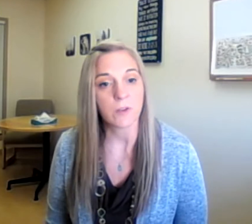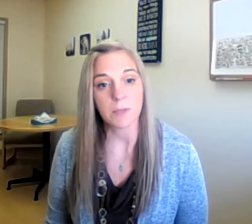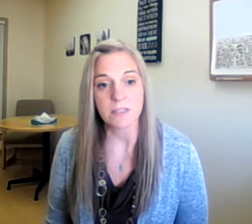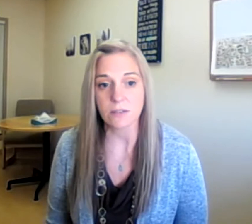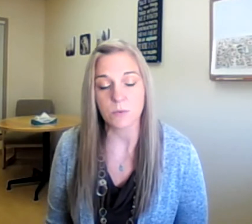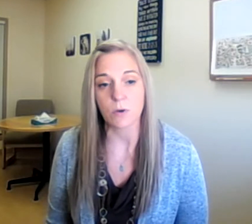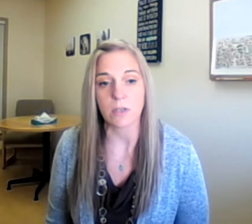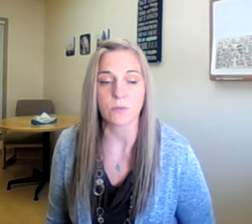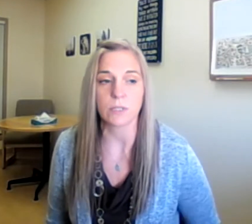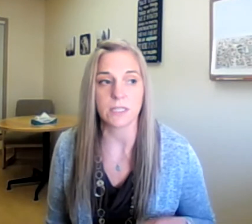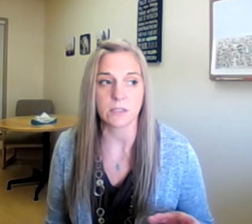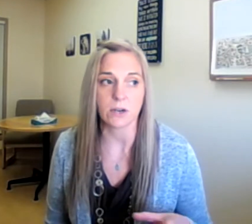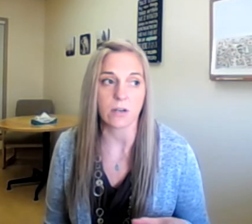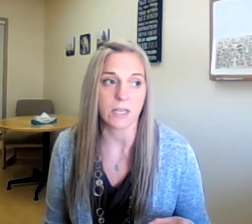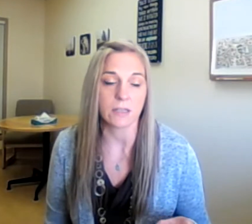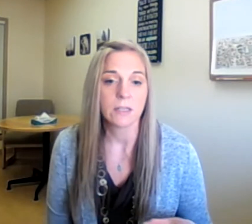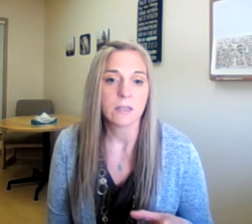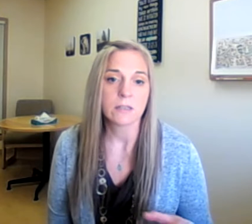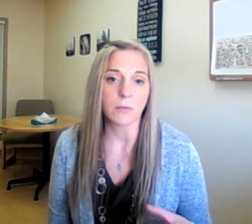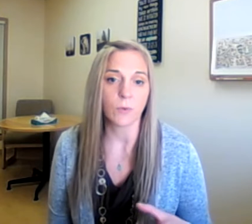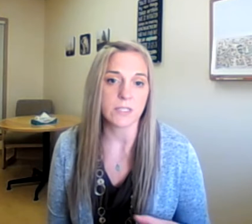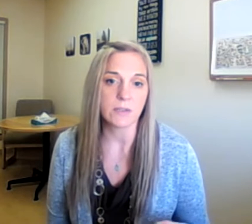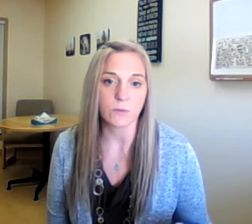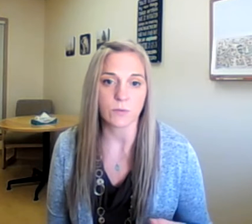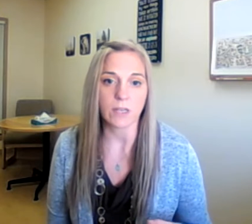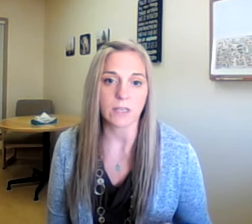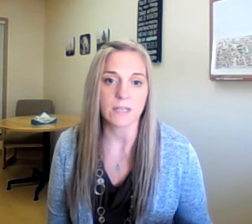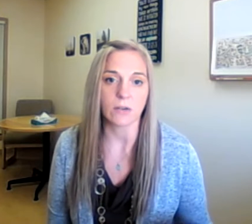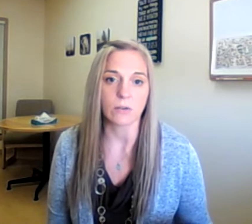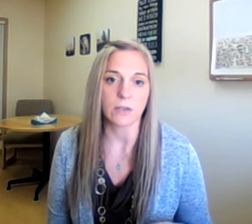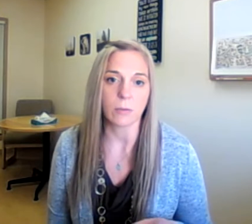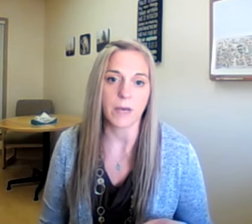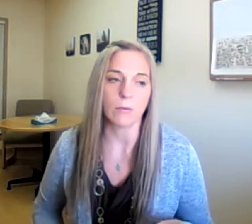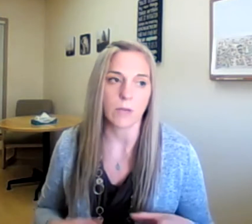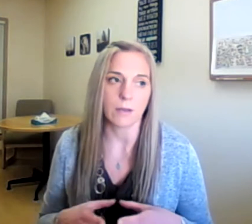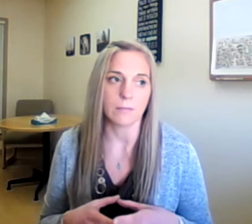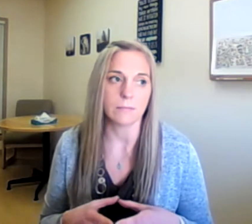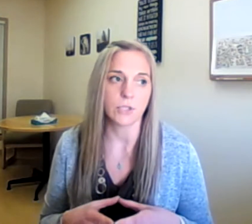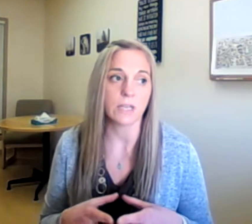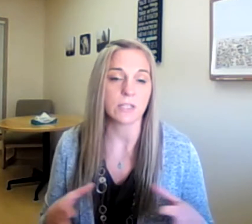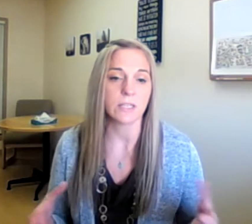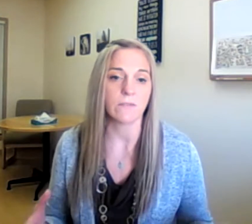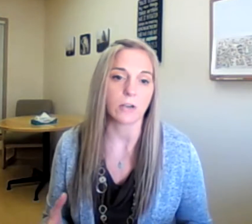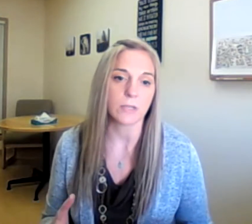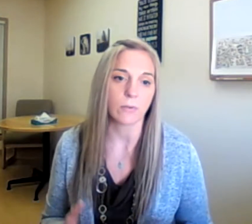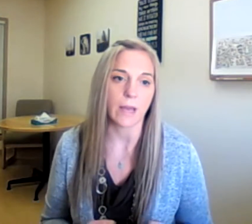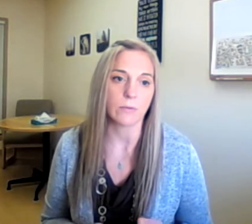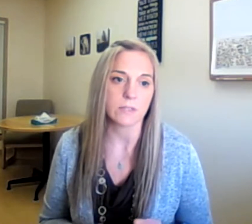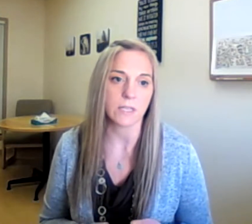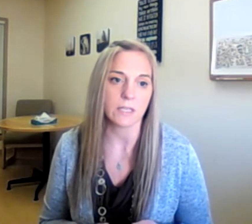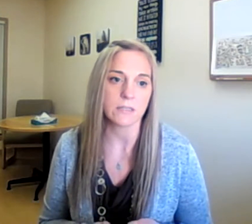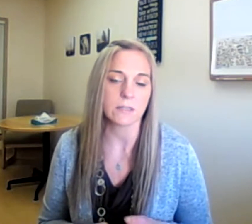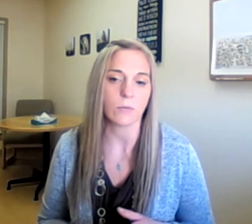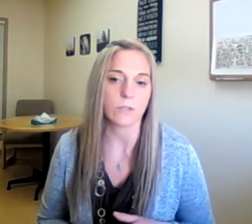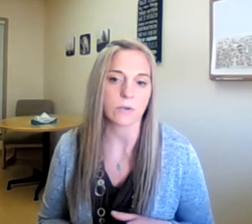the family systems work is really to target some of what Denise was recognizing earlier about changing the environment around